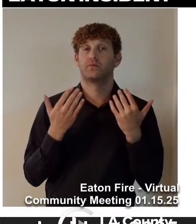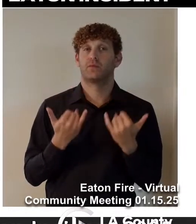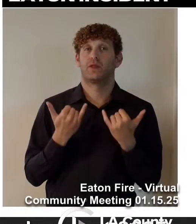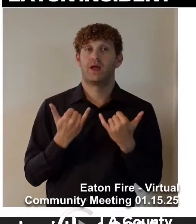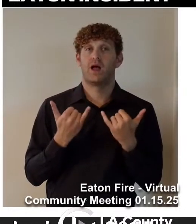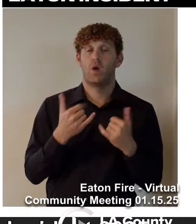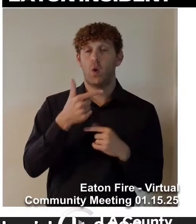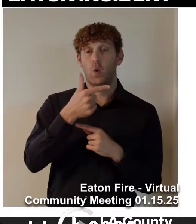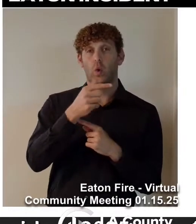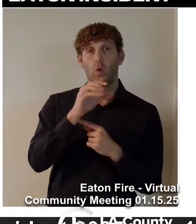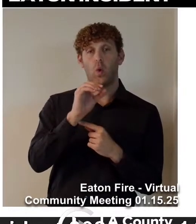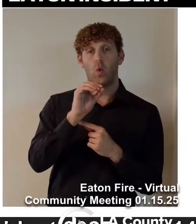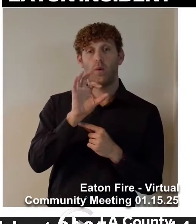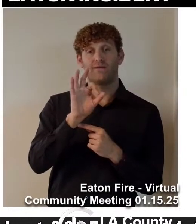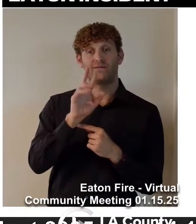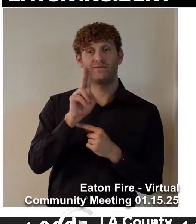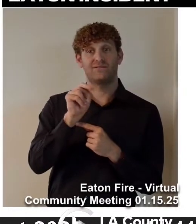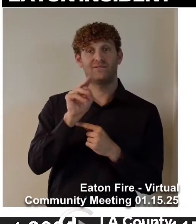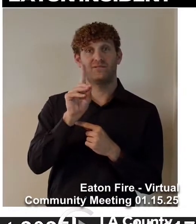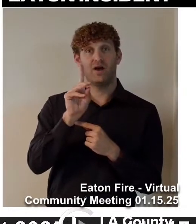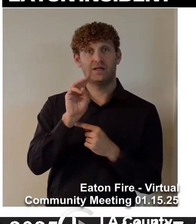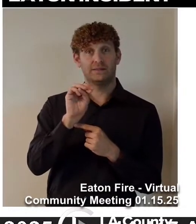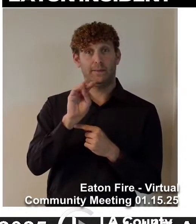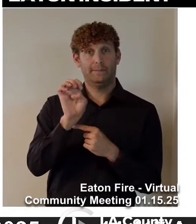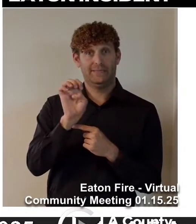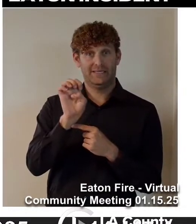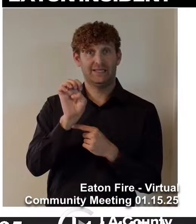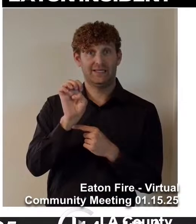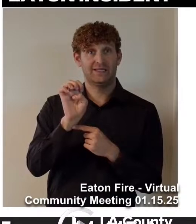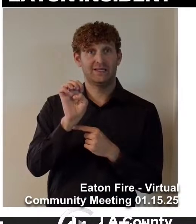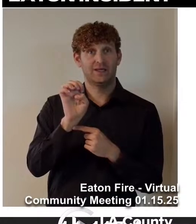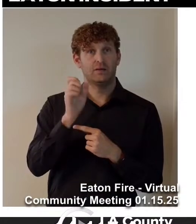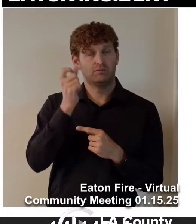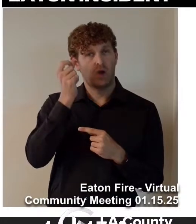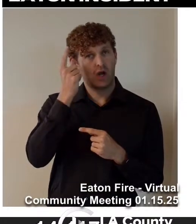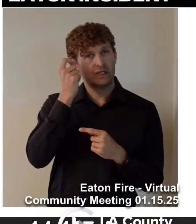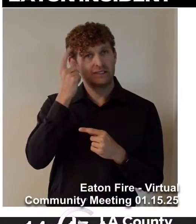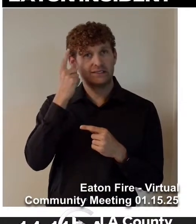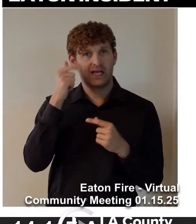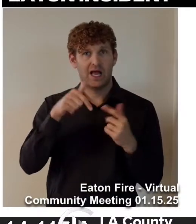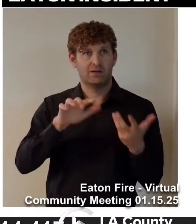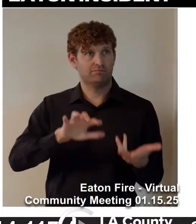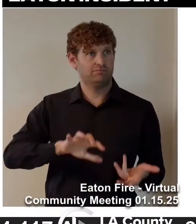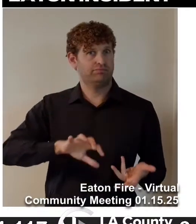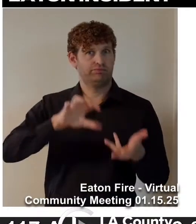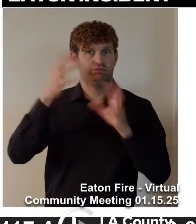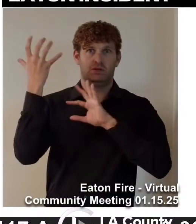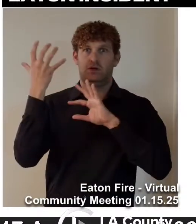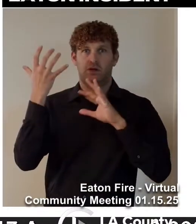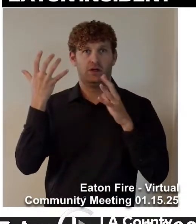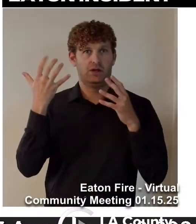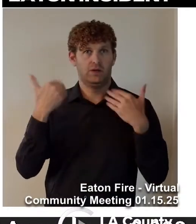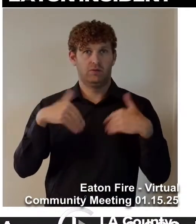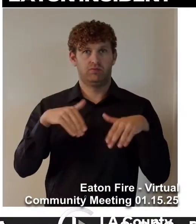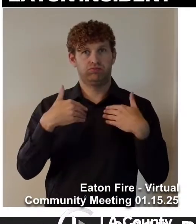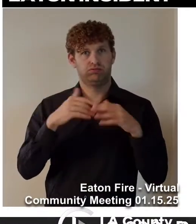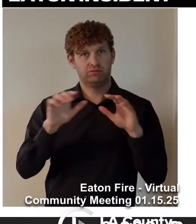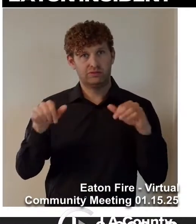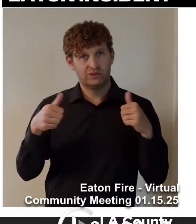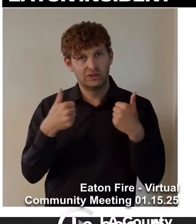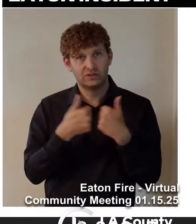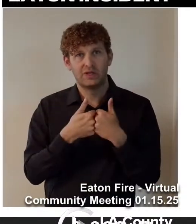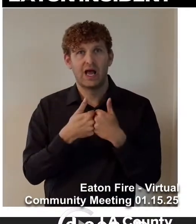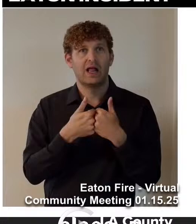GoFundMe. We understand that disaster is very challenging, and many times people turn to crowdfunding sources